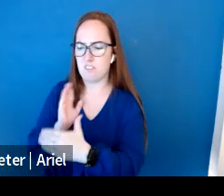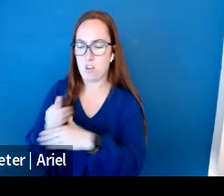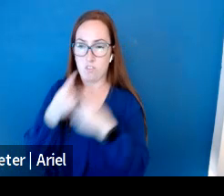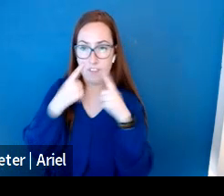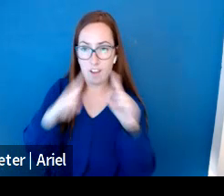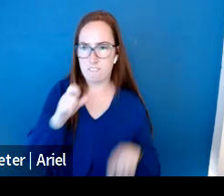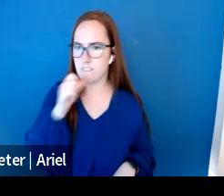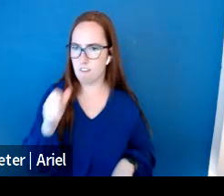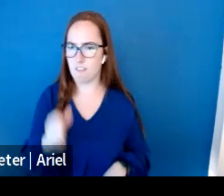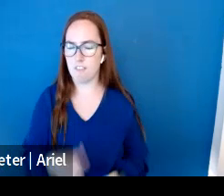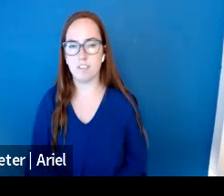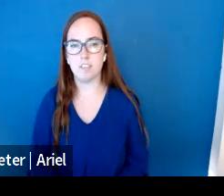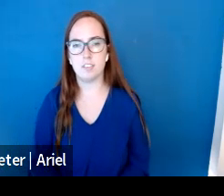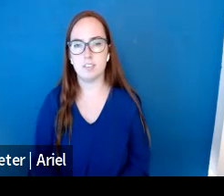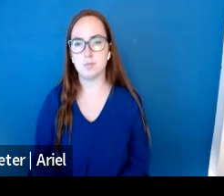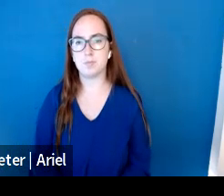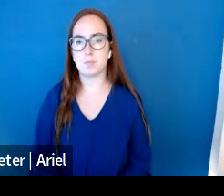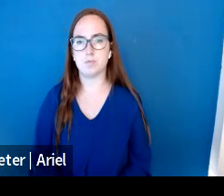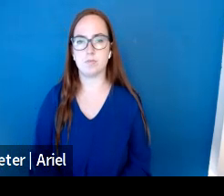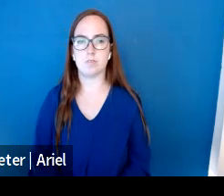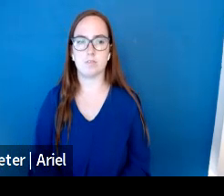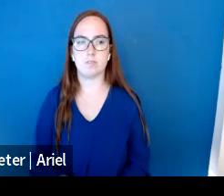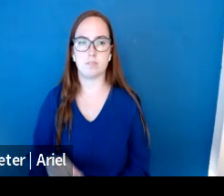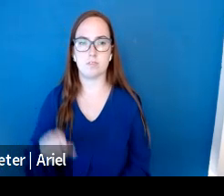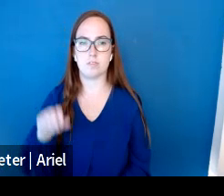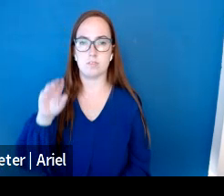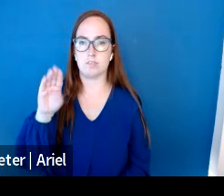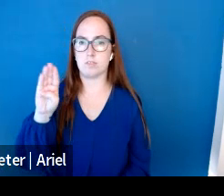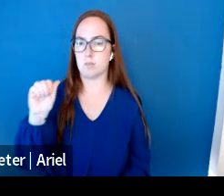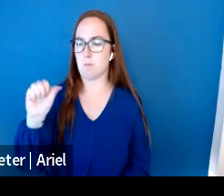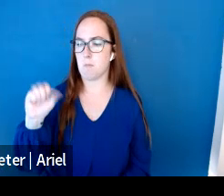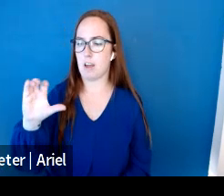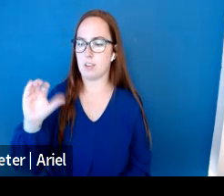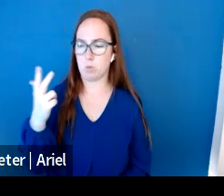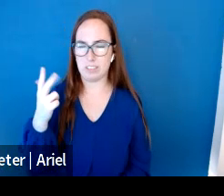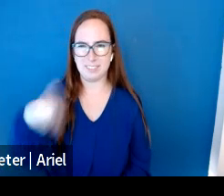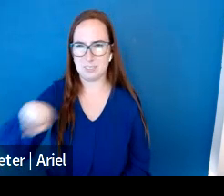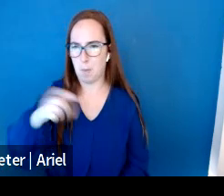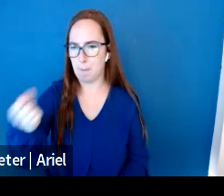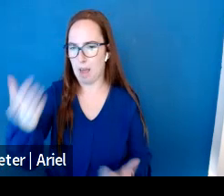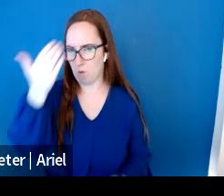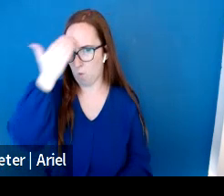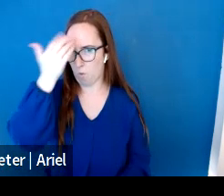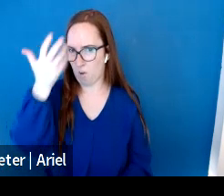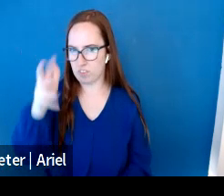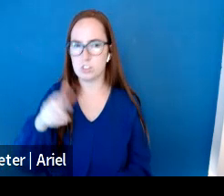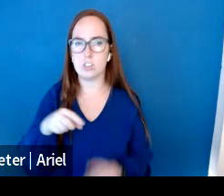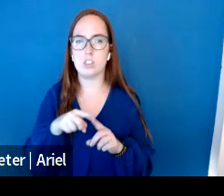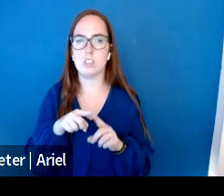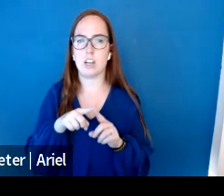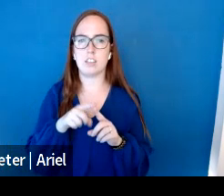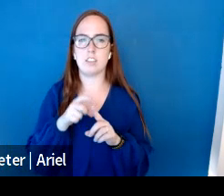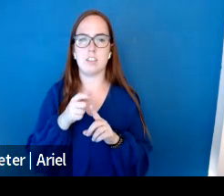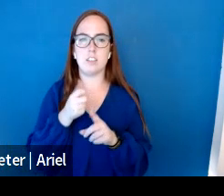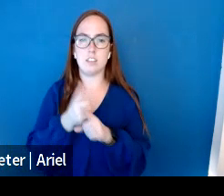intervention. Now, the BASC-3, many of you are familiar with this system. It is a comprehensive set